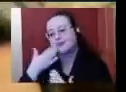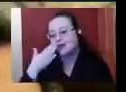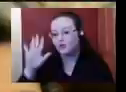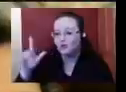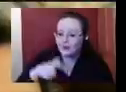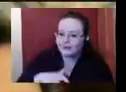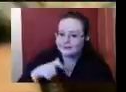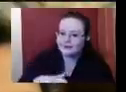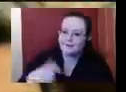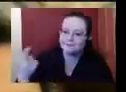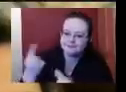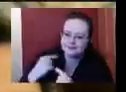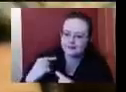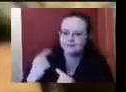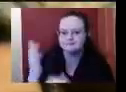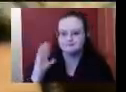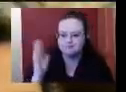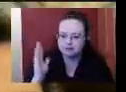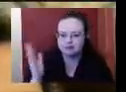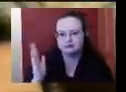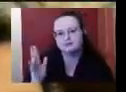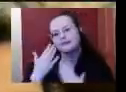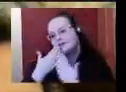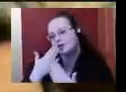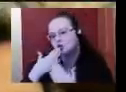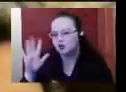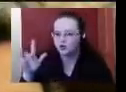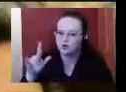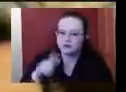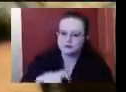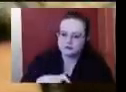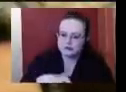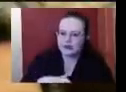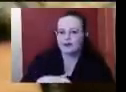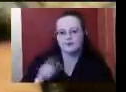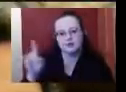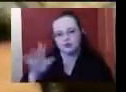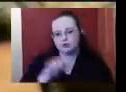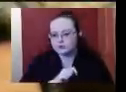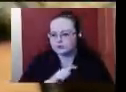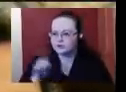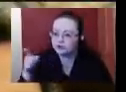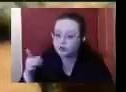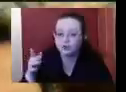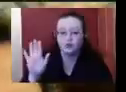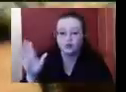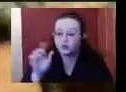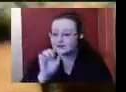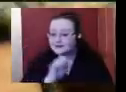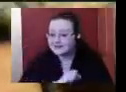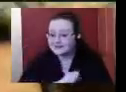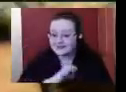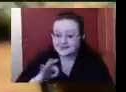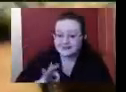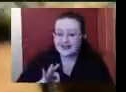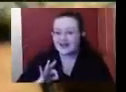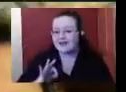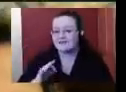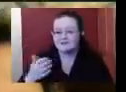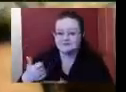us tonight, Dr. Meghani, and do appreciate the work of you and all of your staff in help supporting our students and